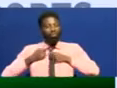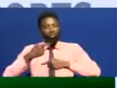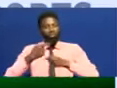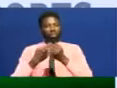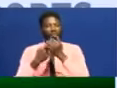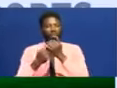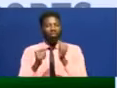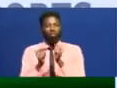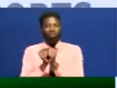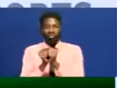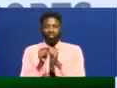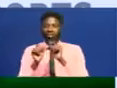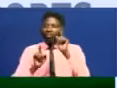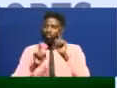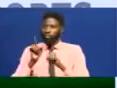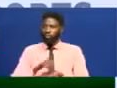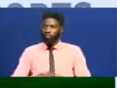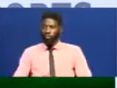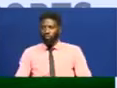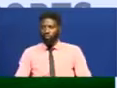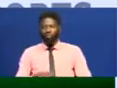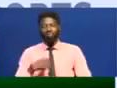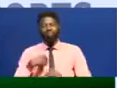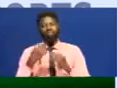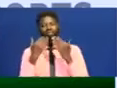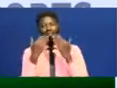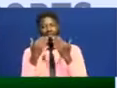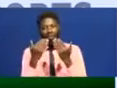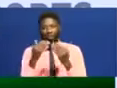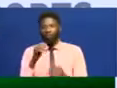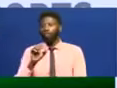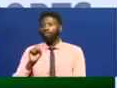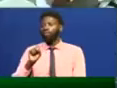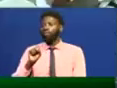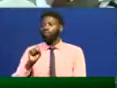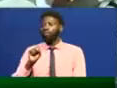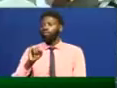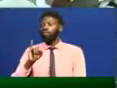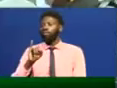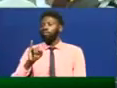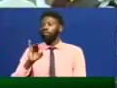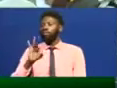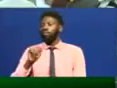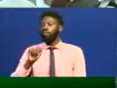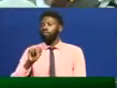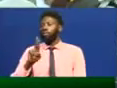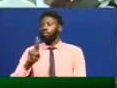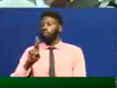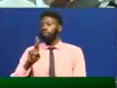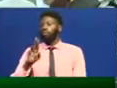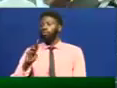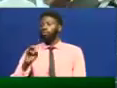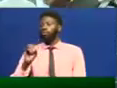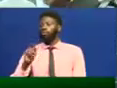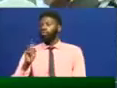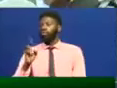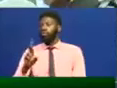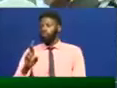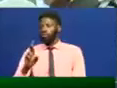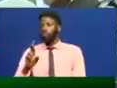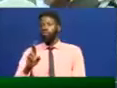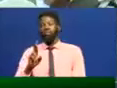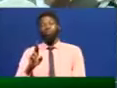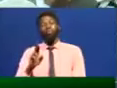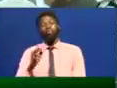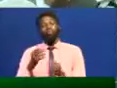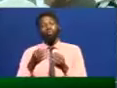thank CFAO Motors, that are a key partner with the Safari Rally project, and all of you